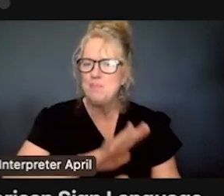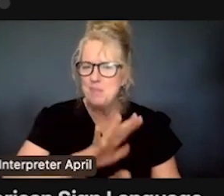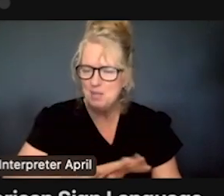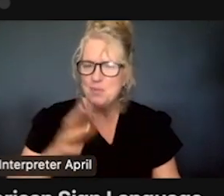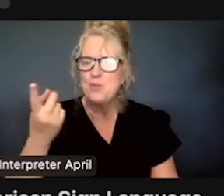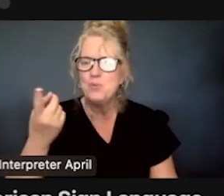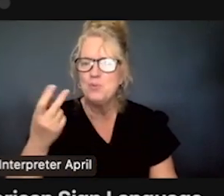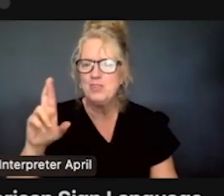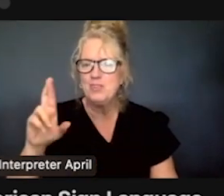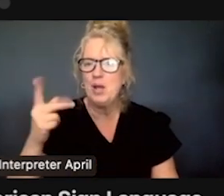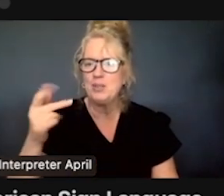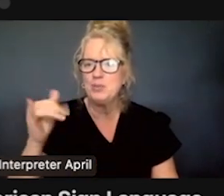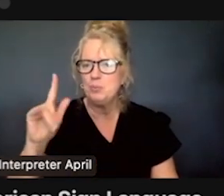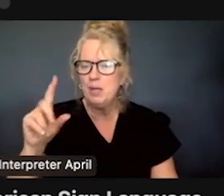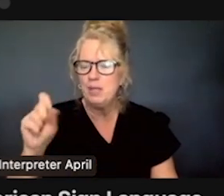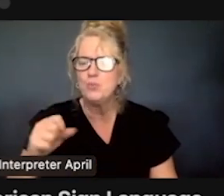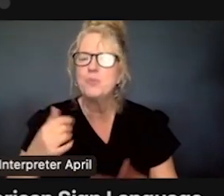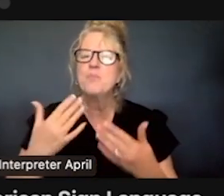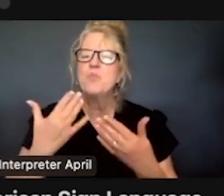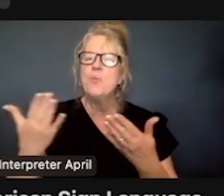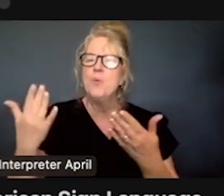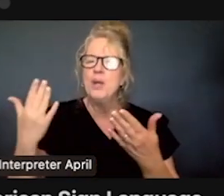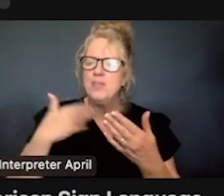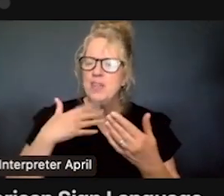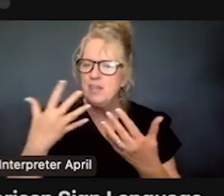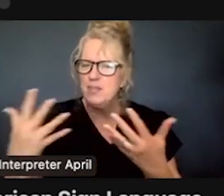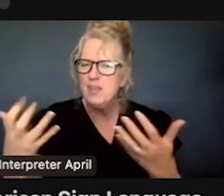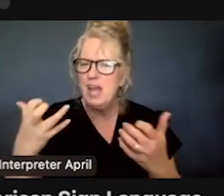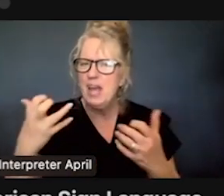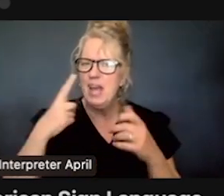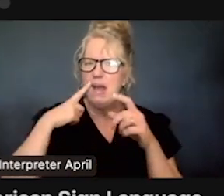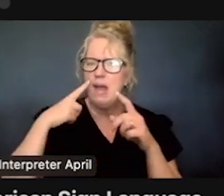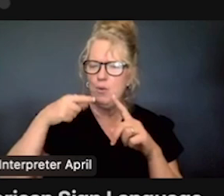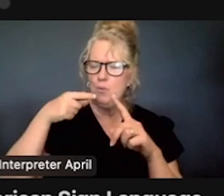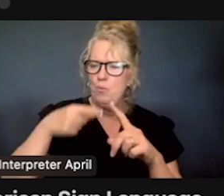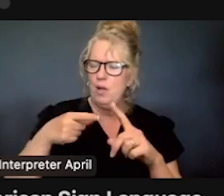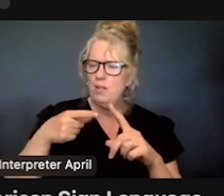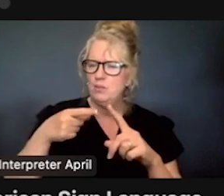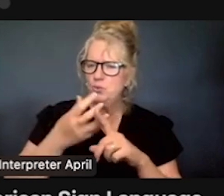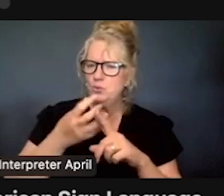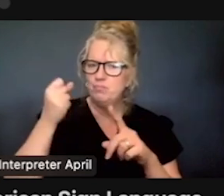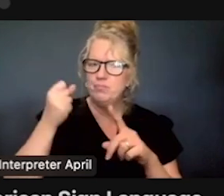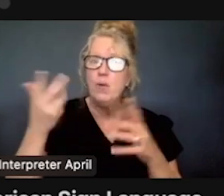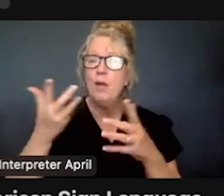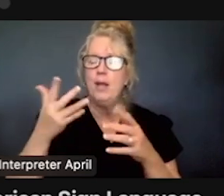Peinels. One thing I really want to underscore from all of this is the leadership.